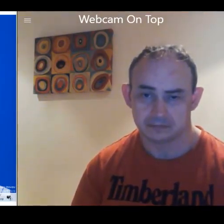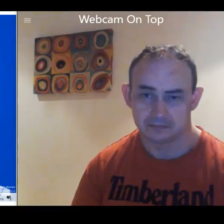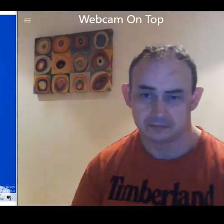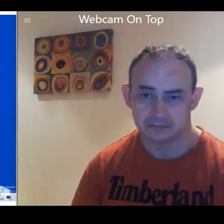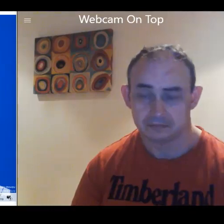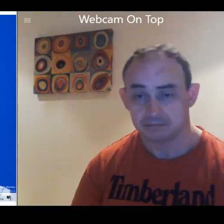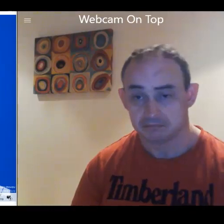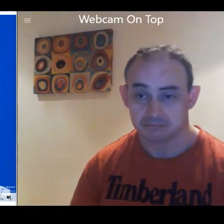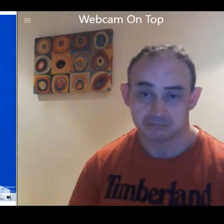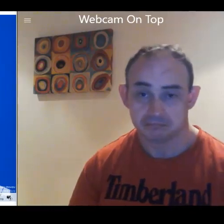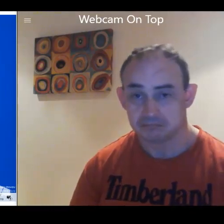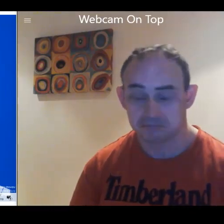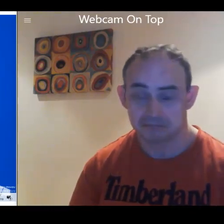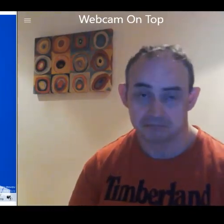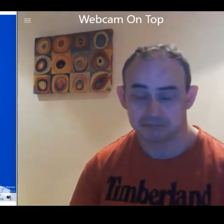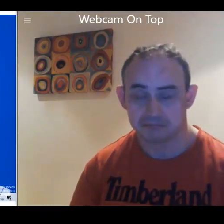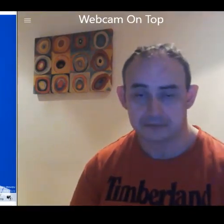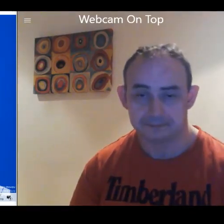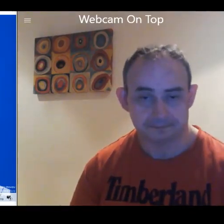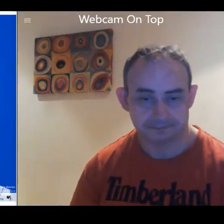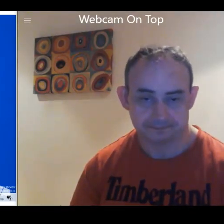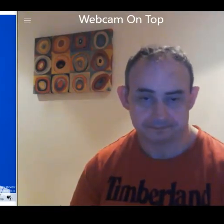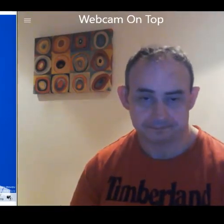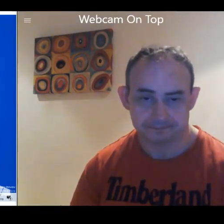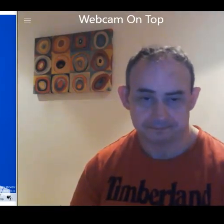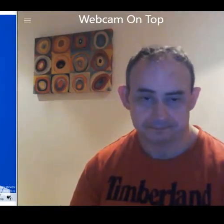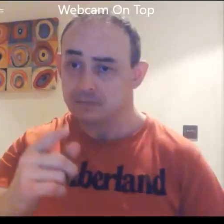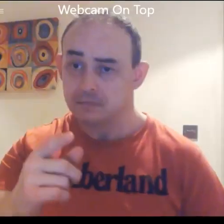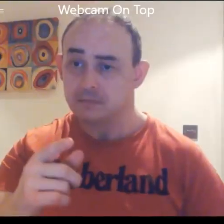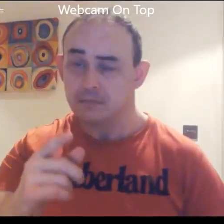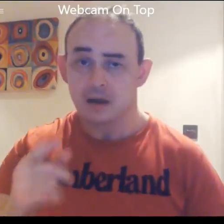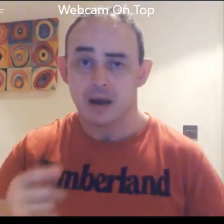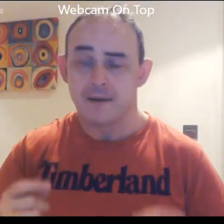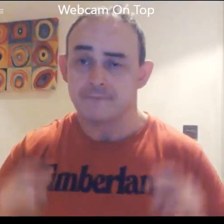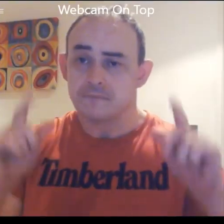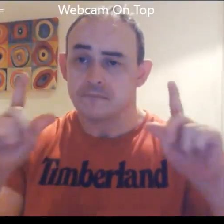build 18.2.8.2. Thank you so much for watching, and I shall see you in...